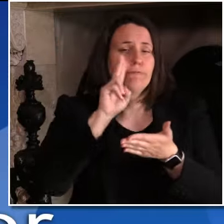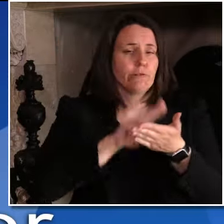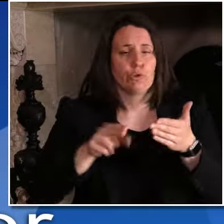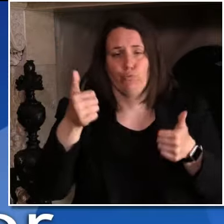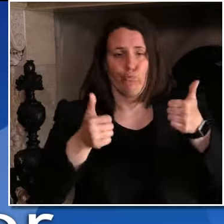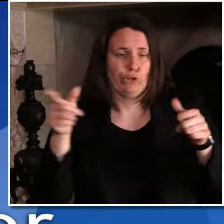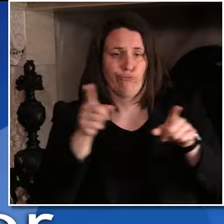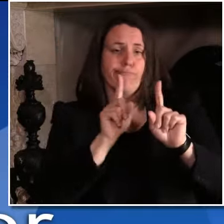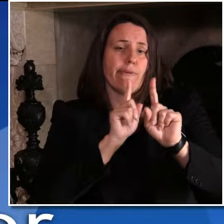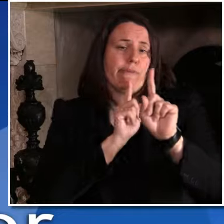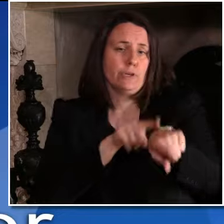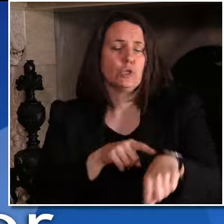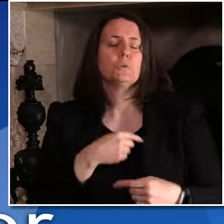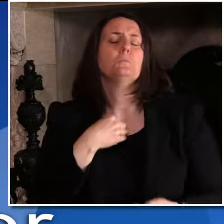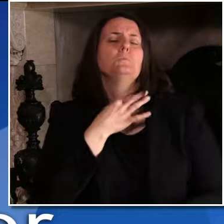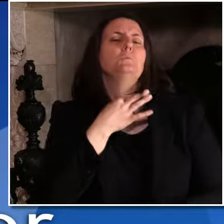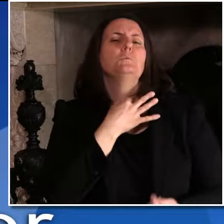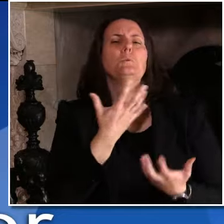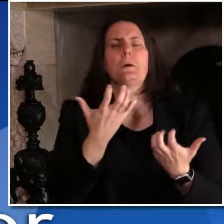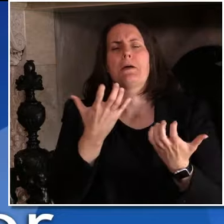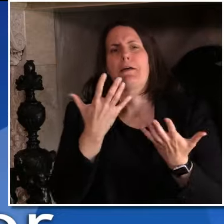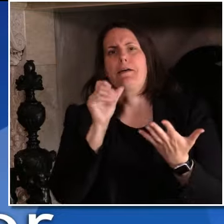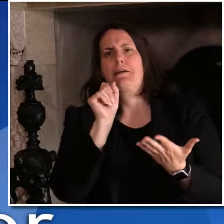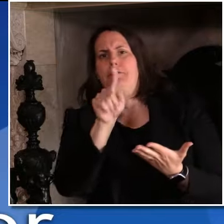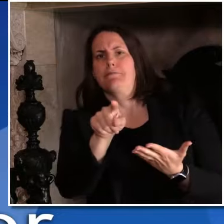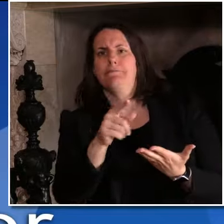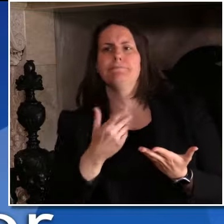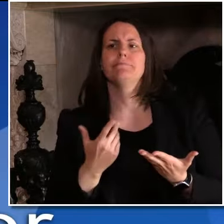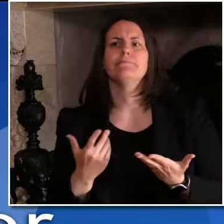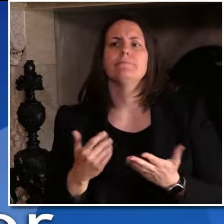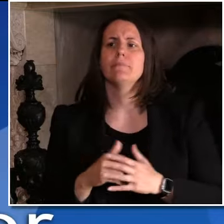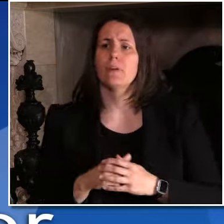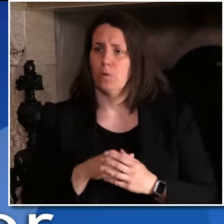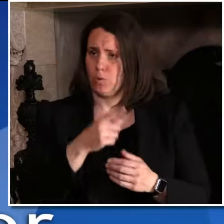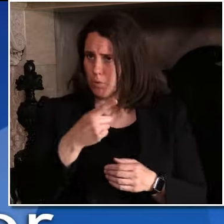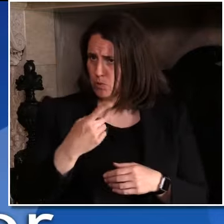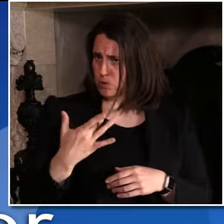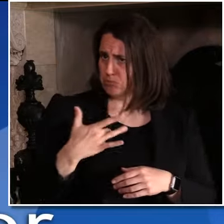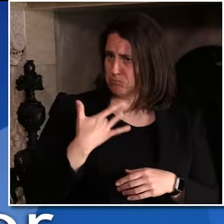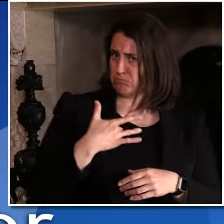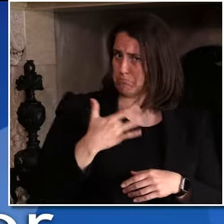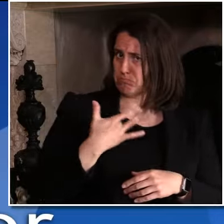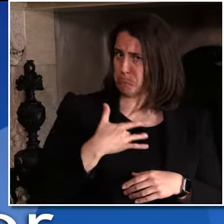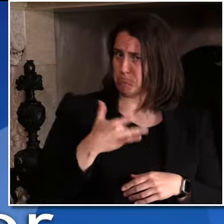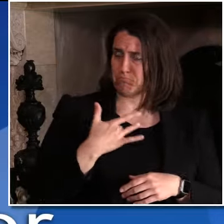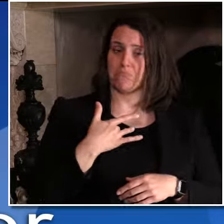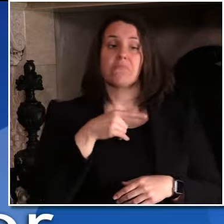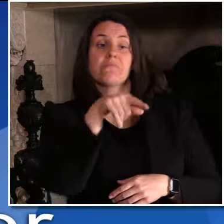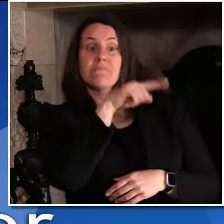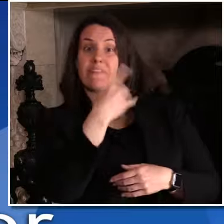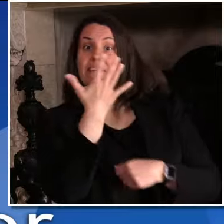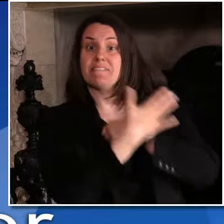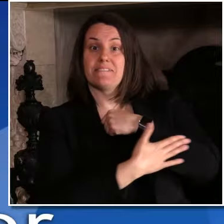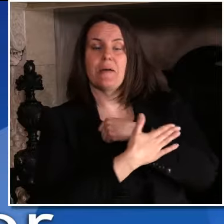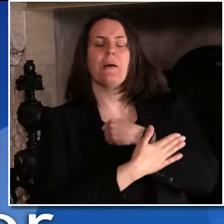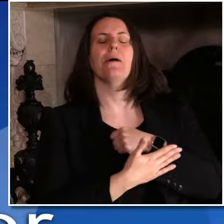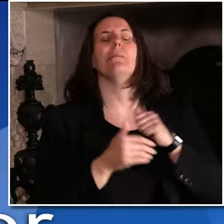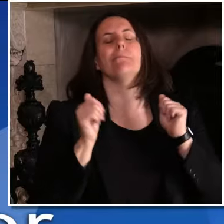bet that all 5 of these counties probably have someone who's COVID positive and just hasn't tested positive yet or hasn't gotten a